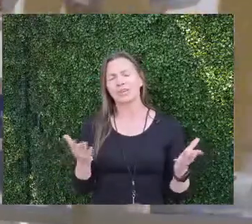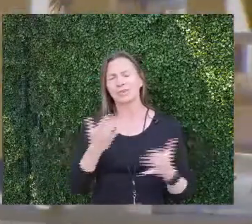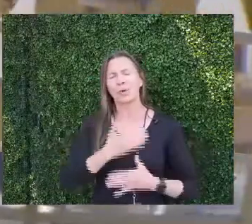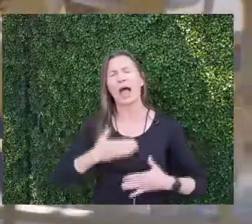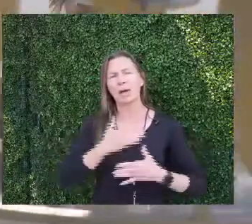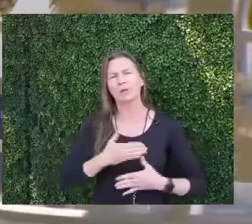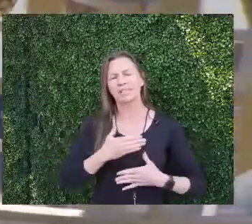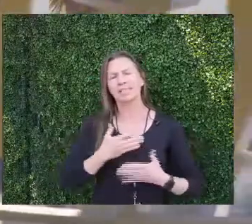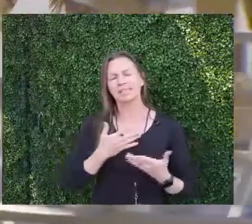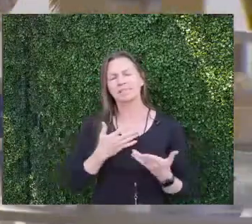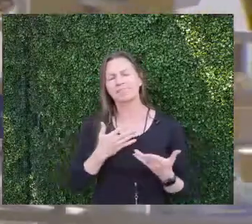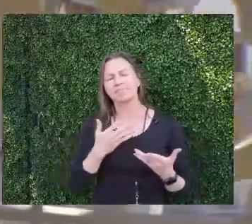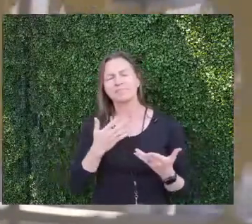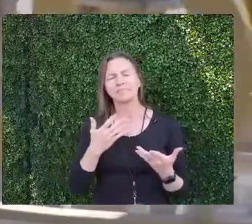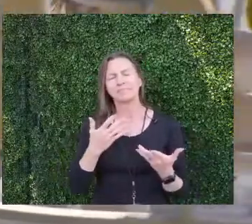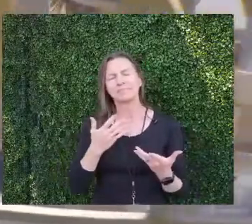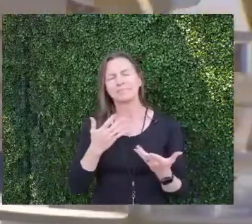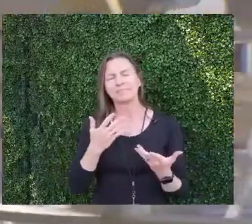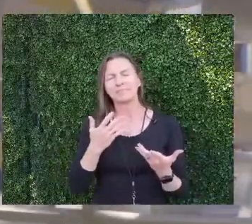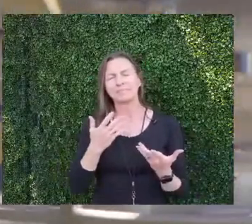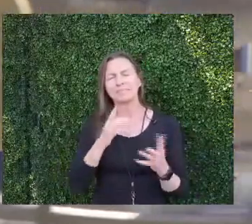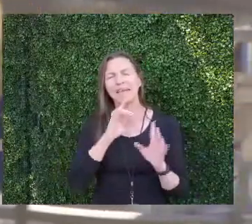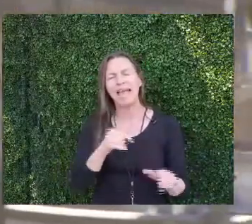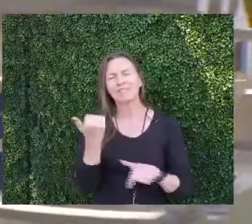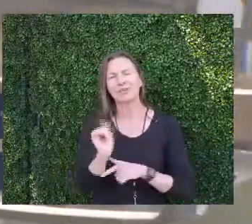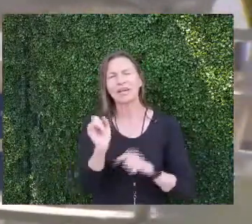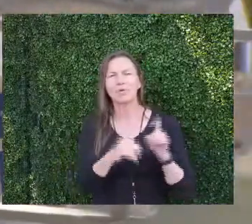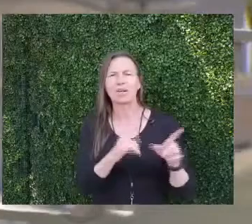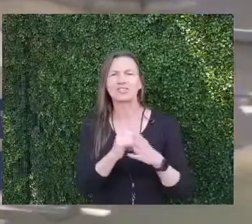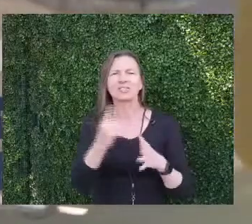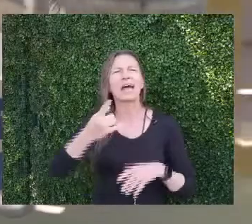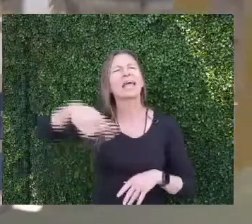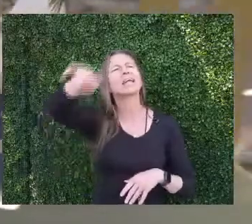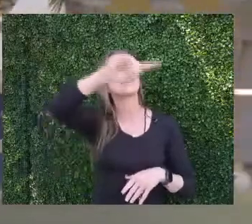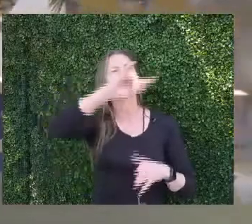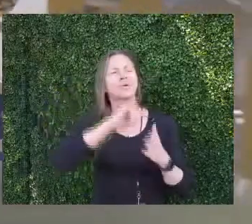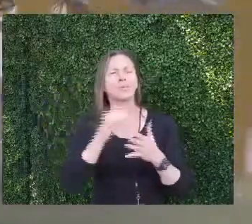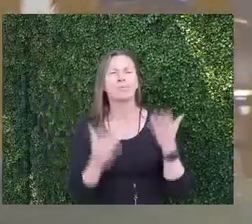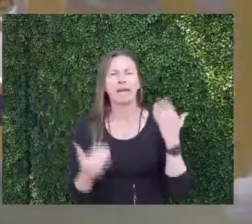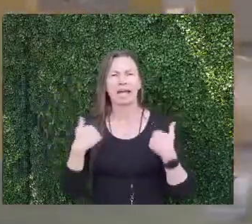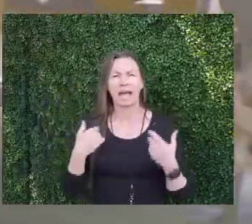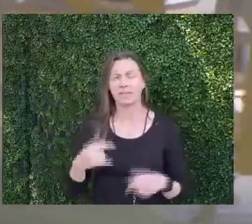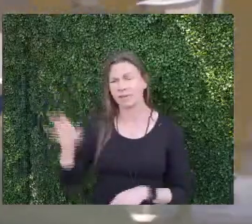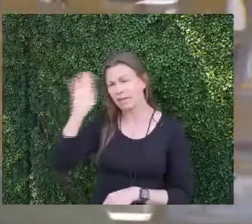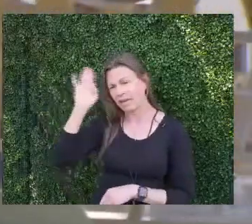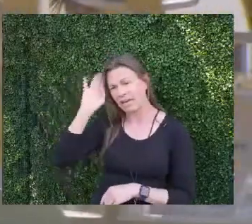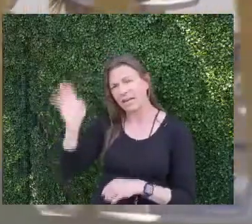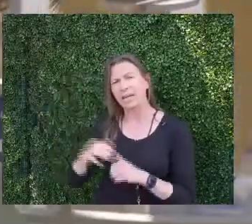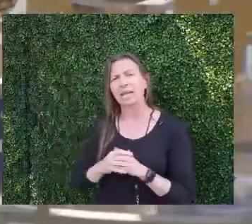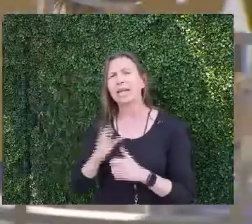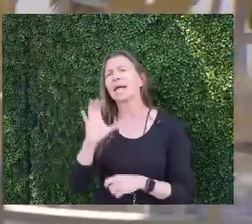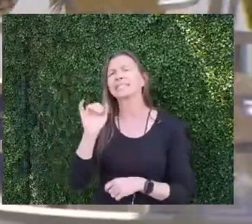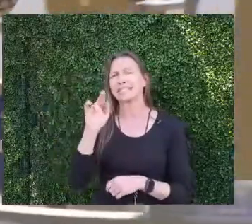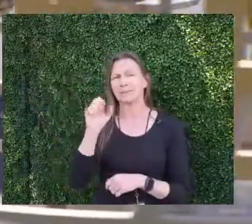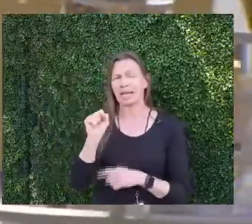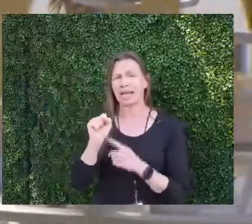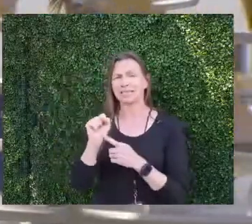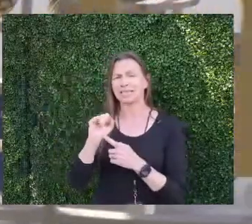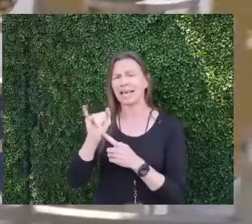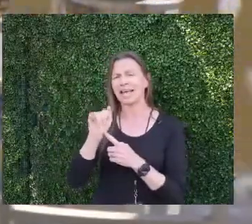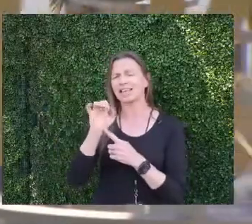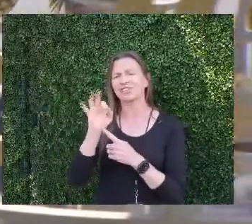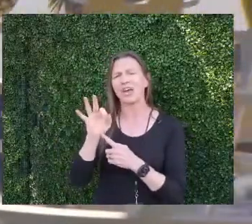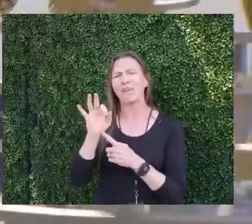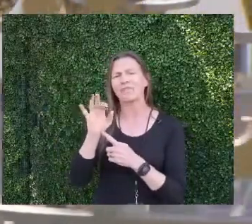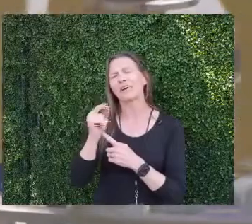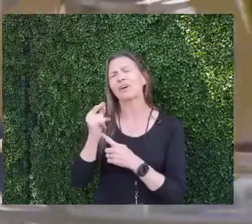that any of you assembled may have. Hey, Governor. Jeff Nguyen with the local CBS station. You know, we're